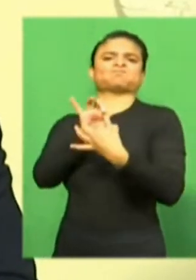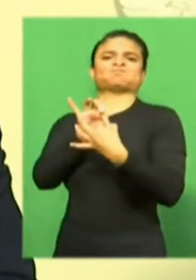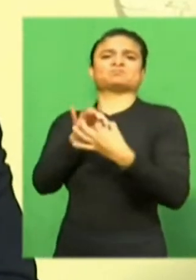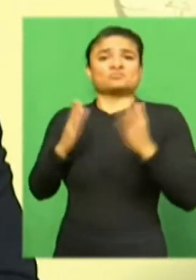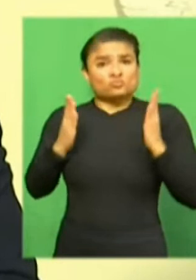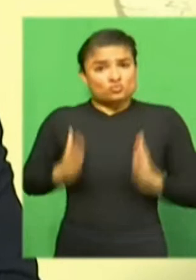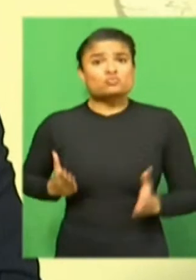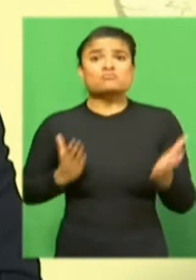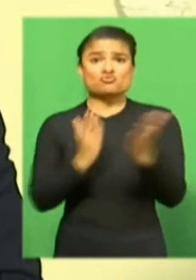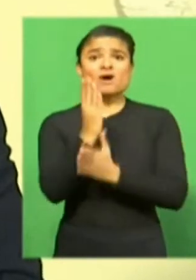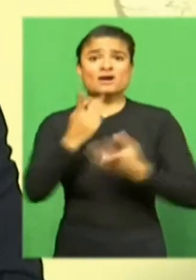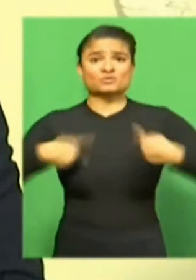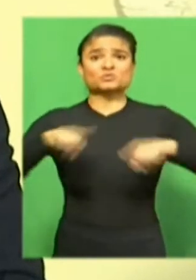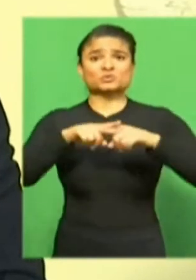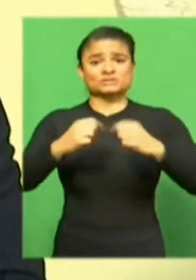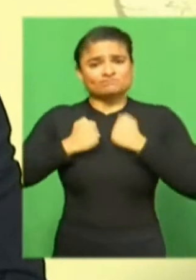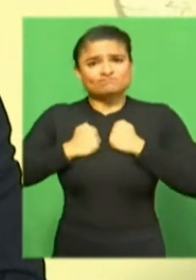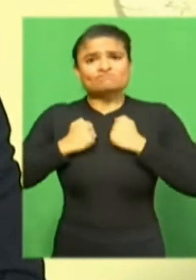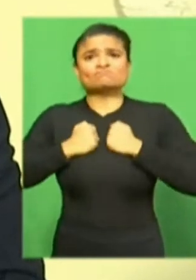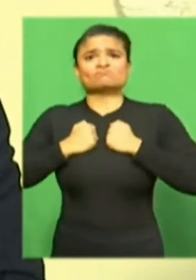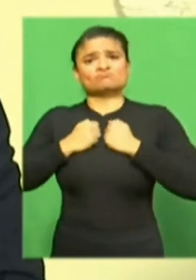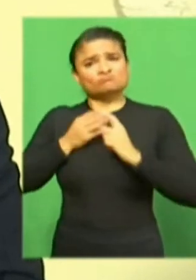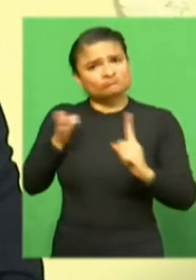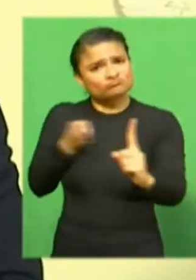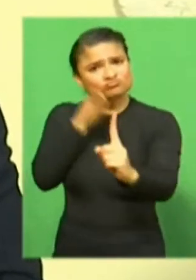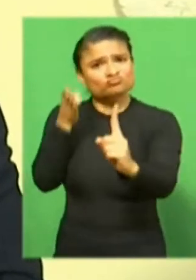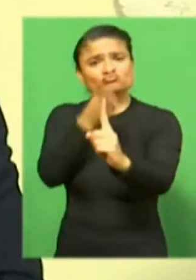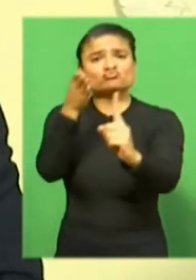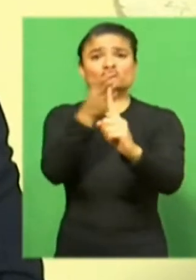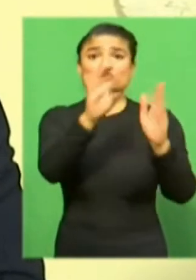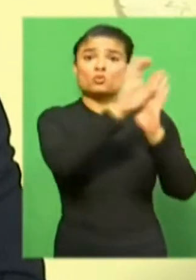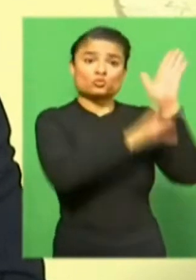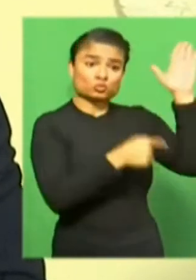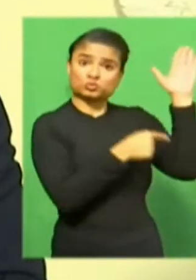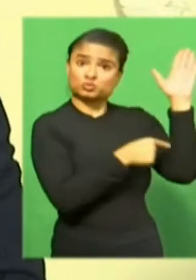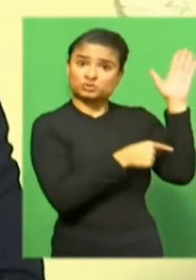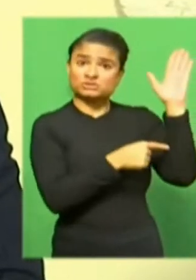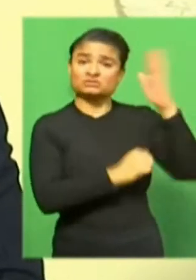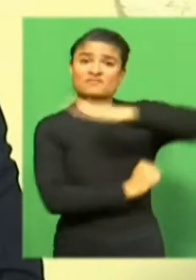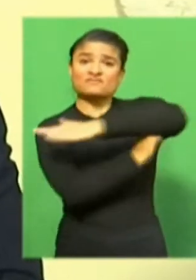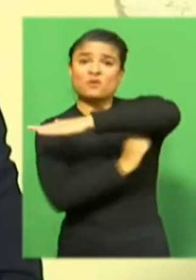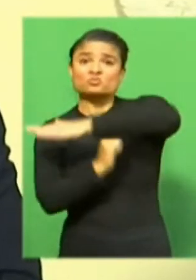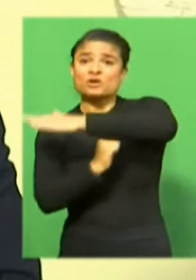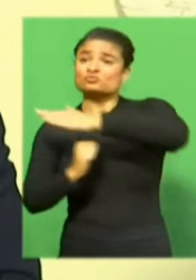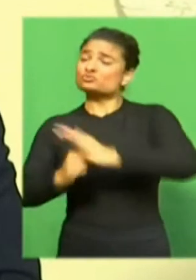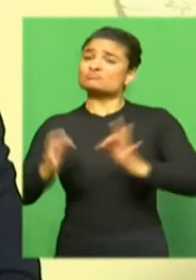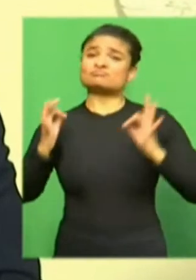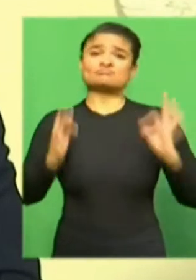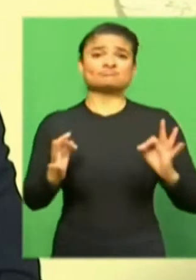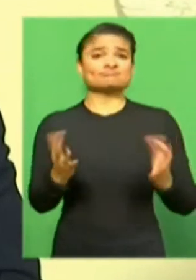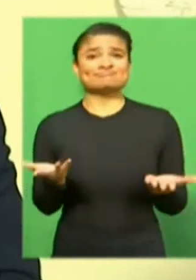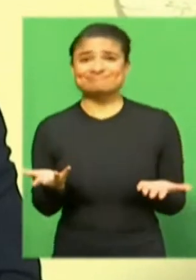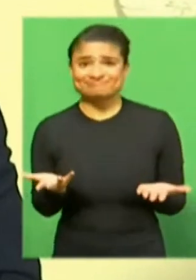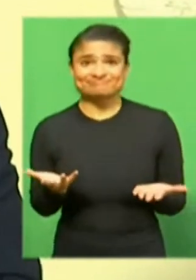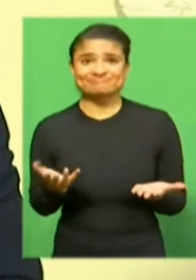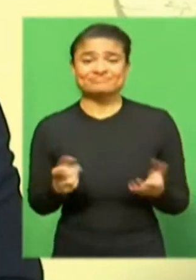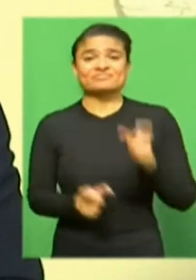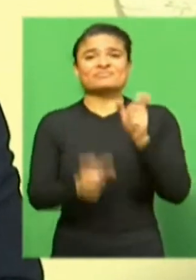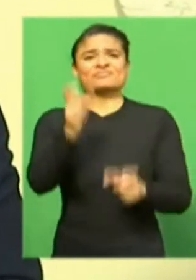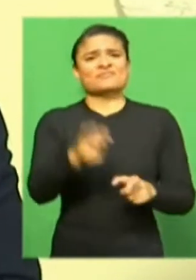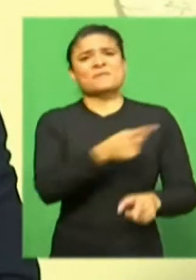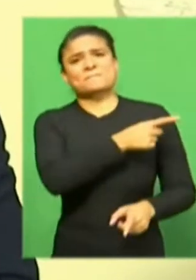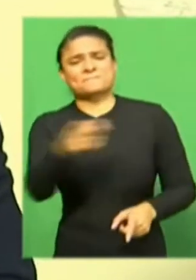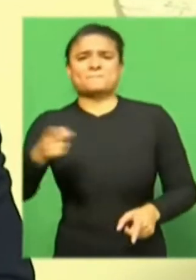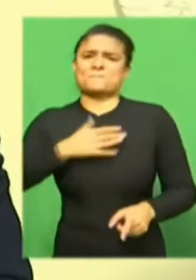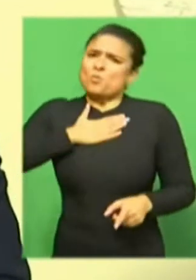of our democracy are based on the will of the people of South Africa. To strengthen